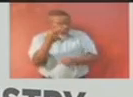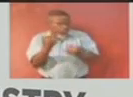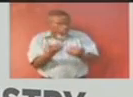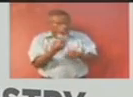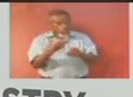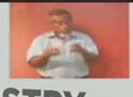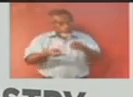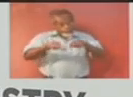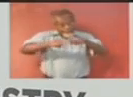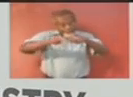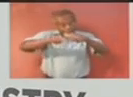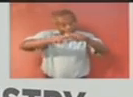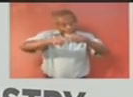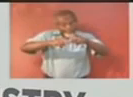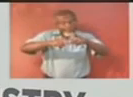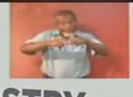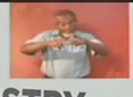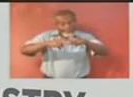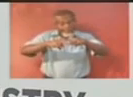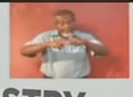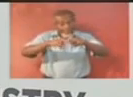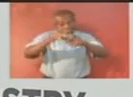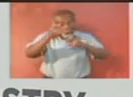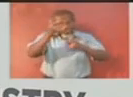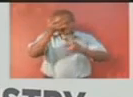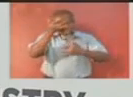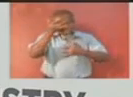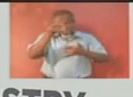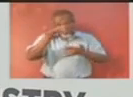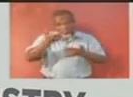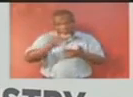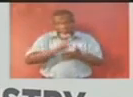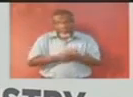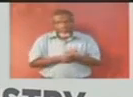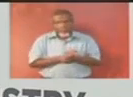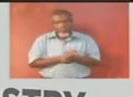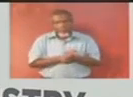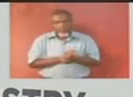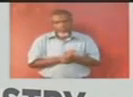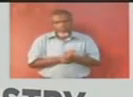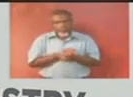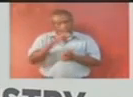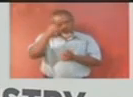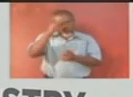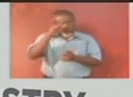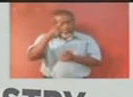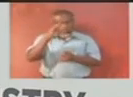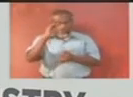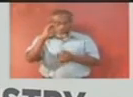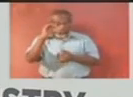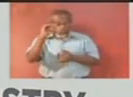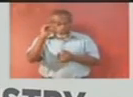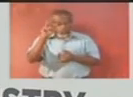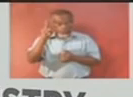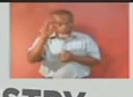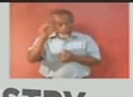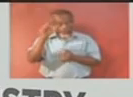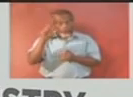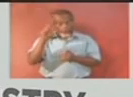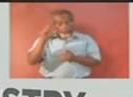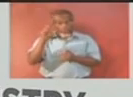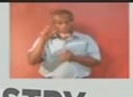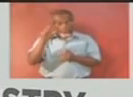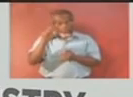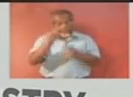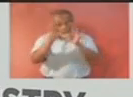just to backtrack and explain again that for the COVAX facility, which is